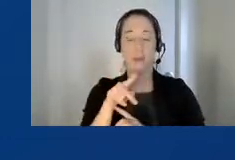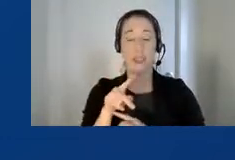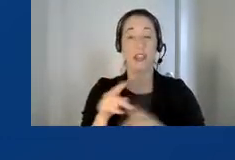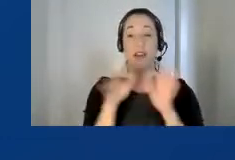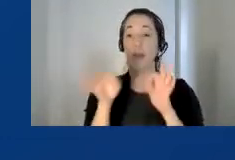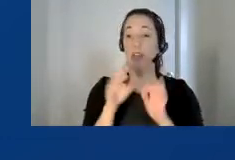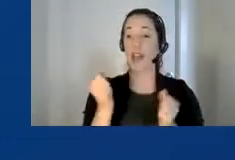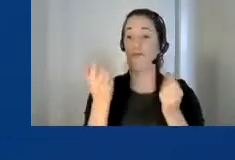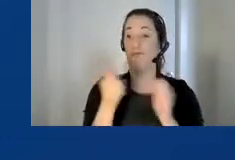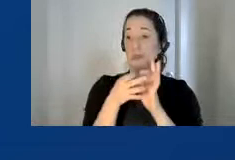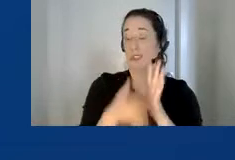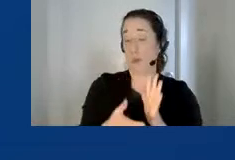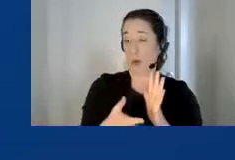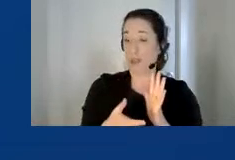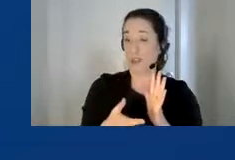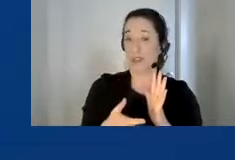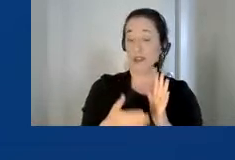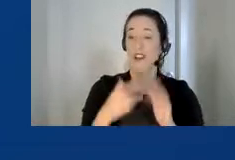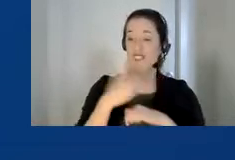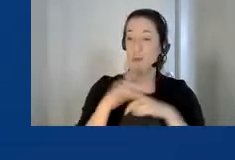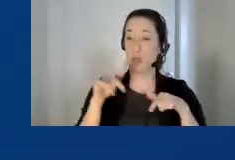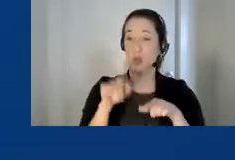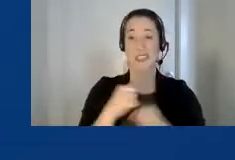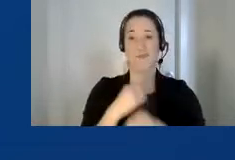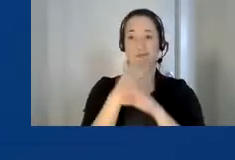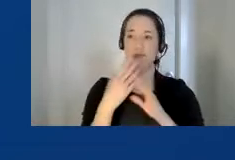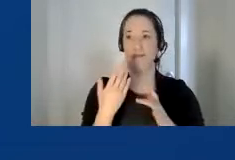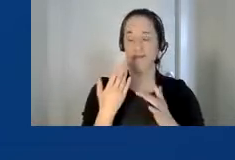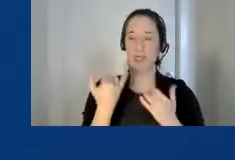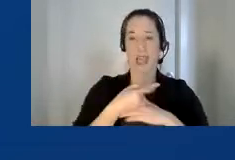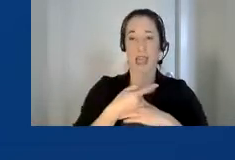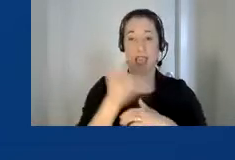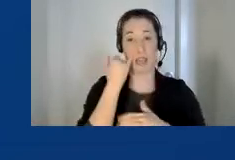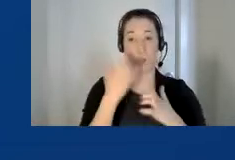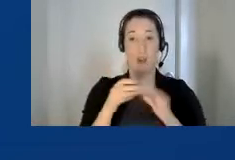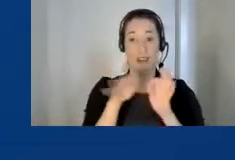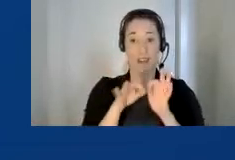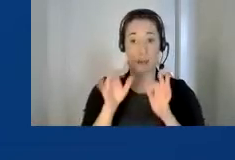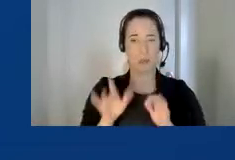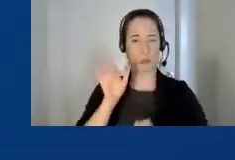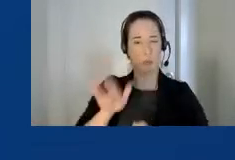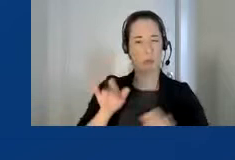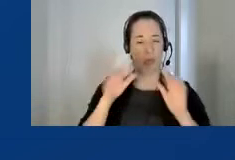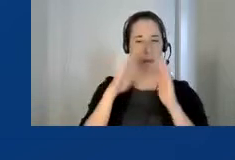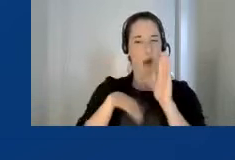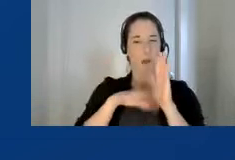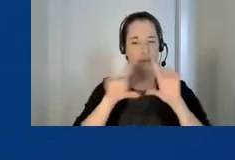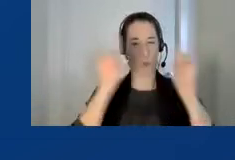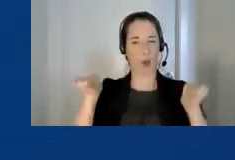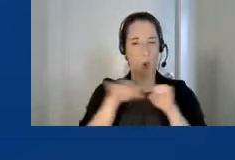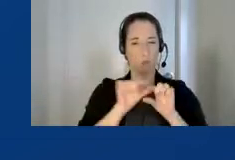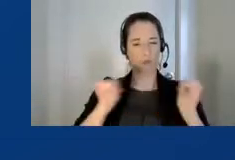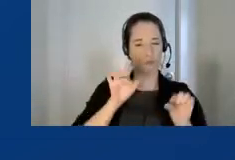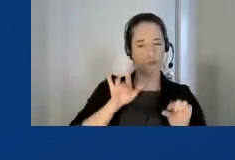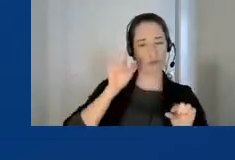ASL interpreters are available in this webinar today as well. So if you'd like captions, you can select the captioning button in your Zoom toolbar on the bottom of your window.